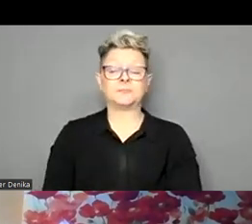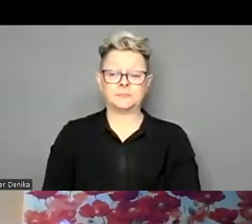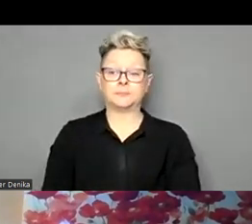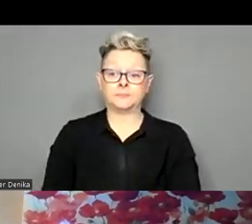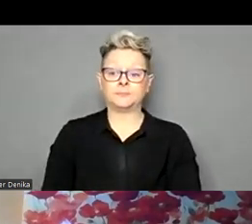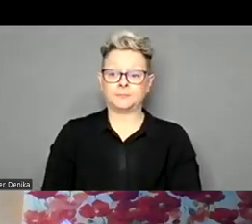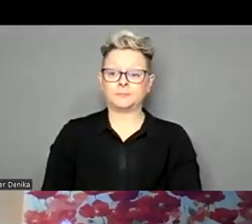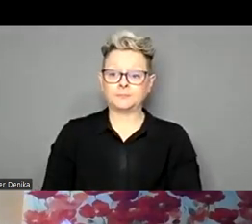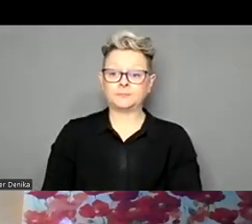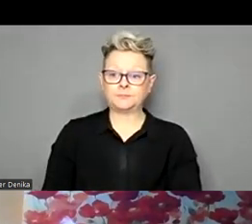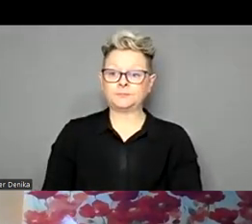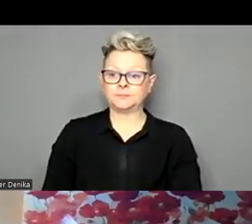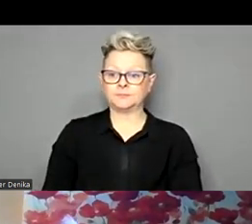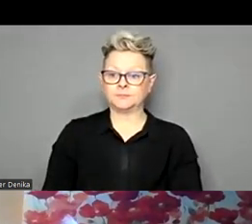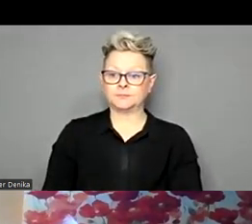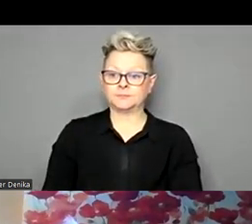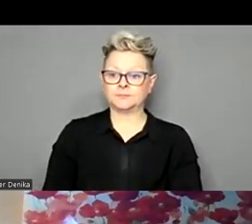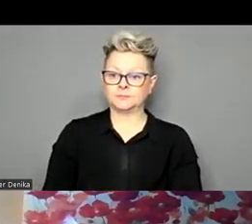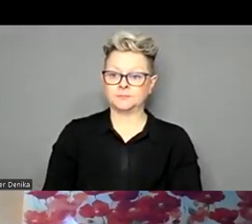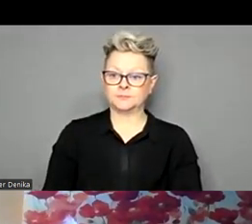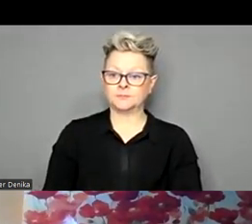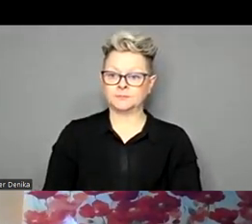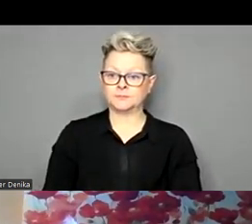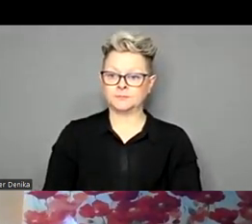wishes are intelligible by the court.